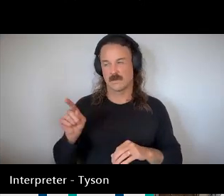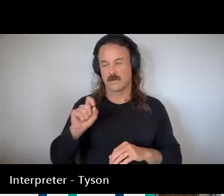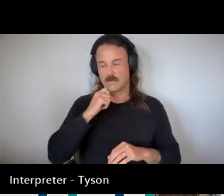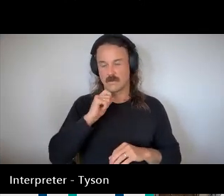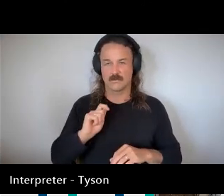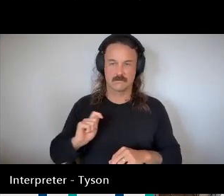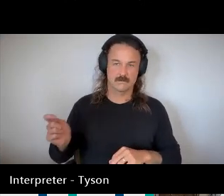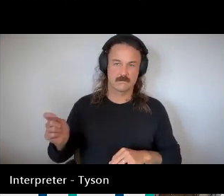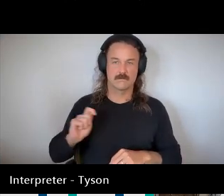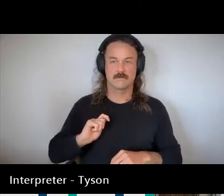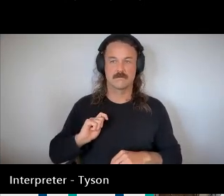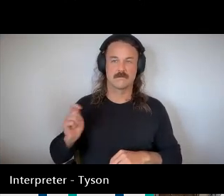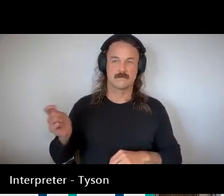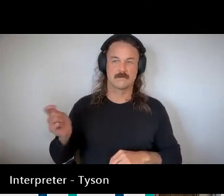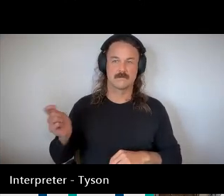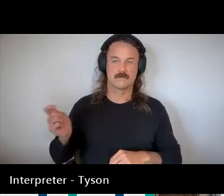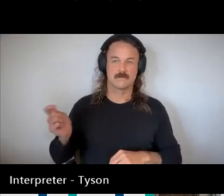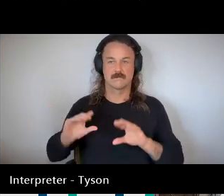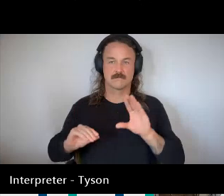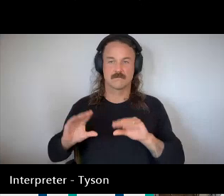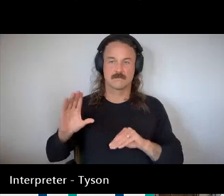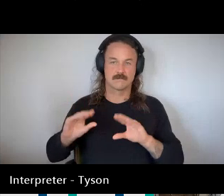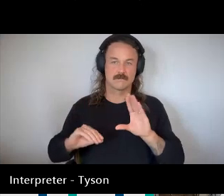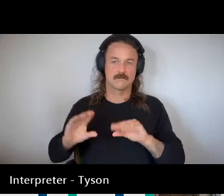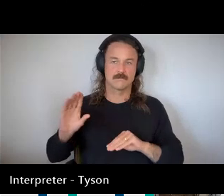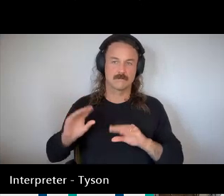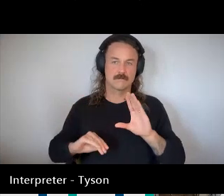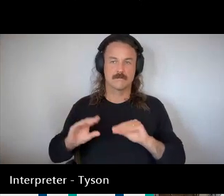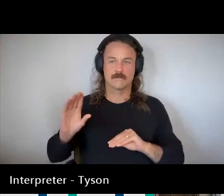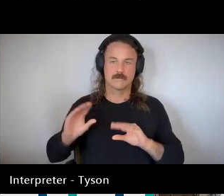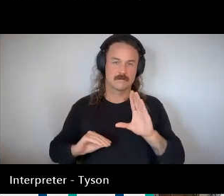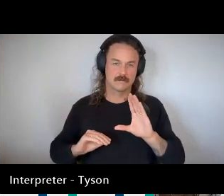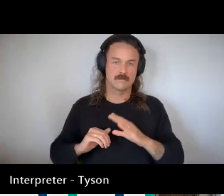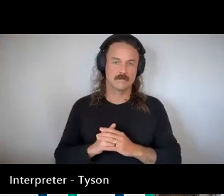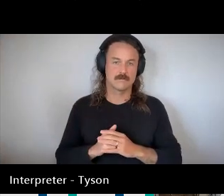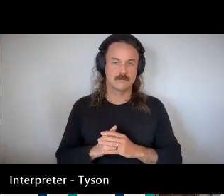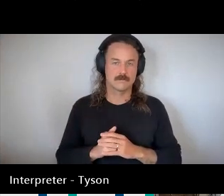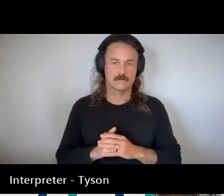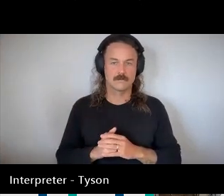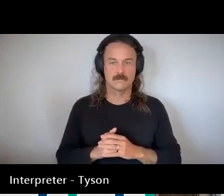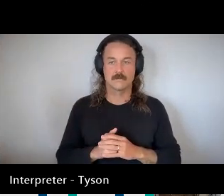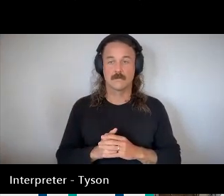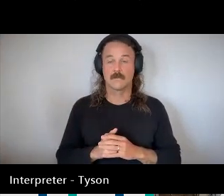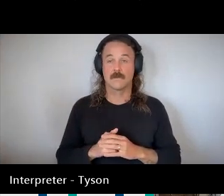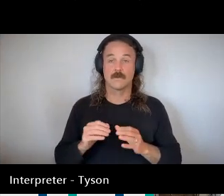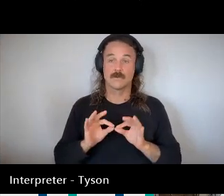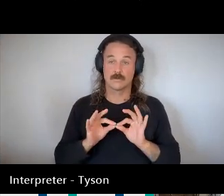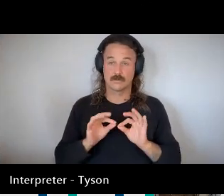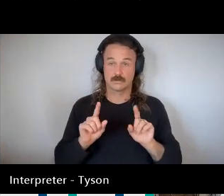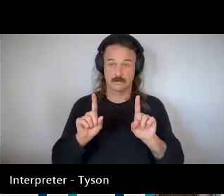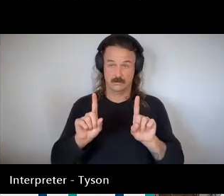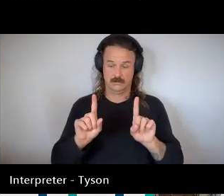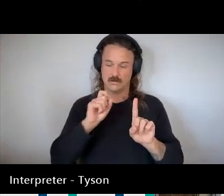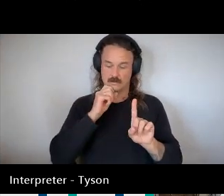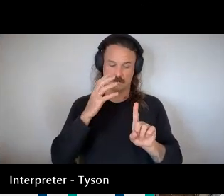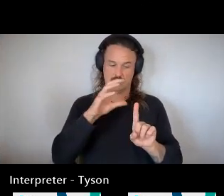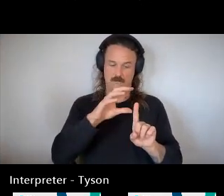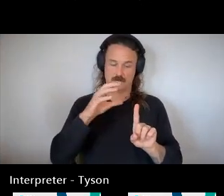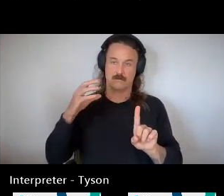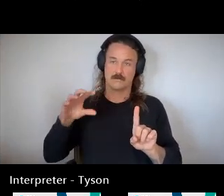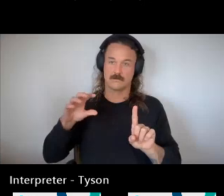different times to give themselves a break. And so there should be spotlighted in the videos, and if you click on them,